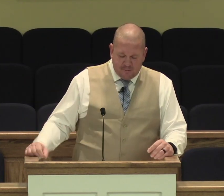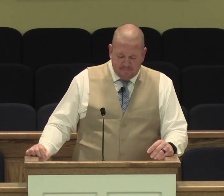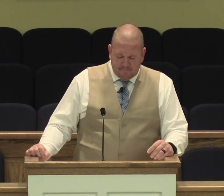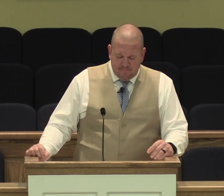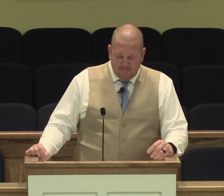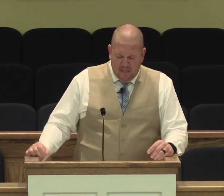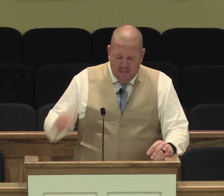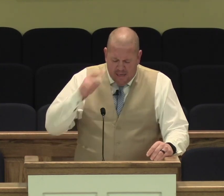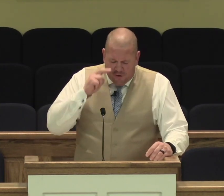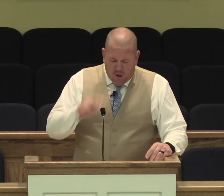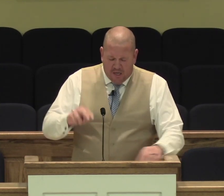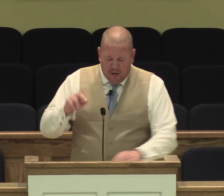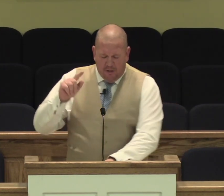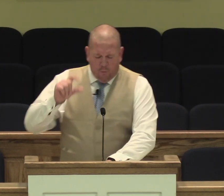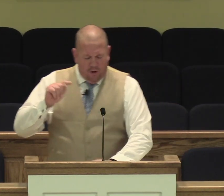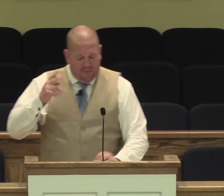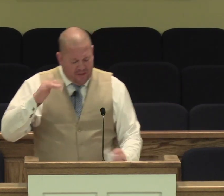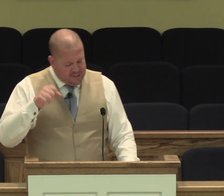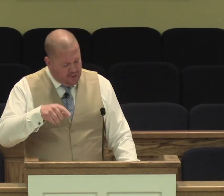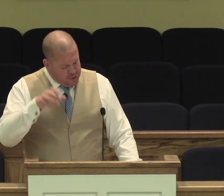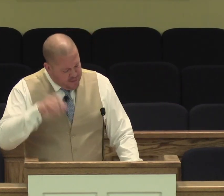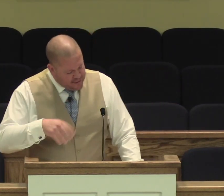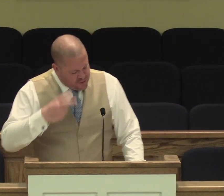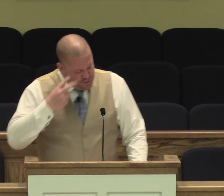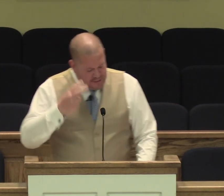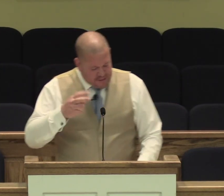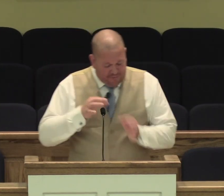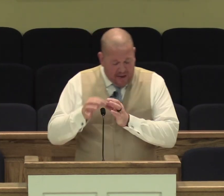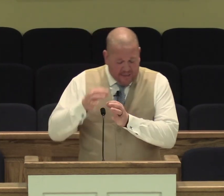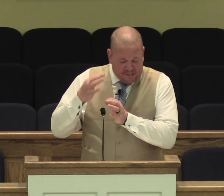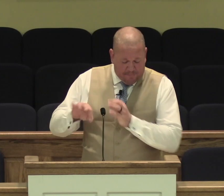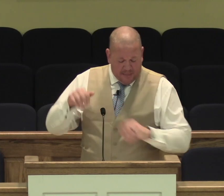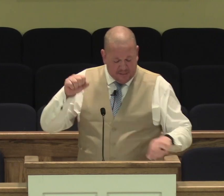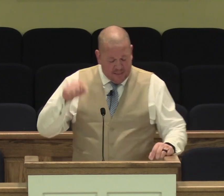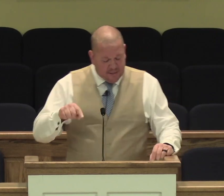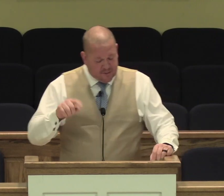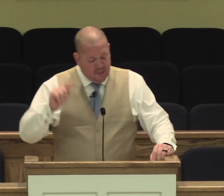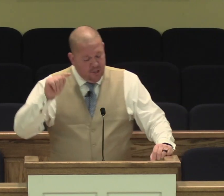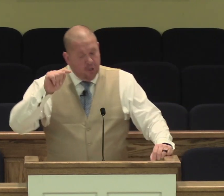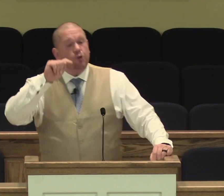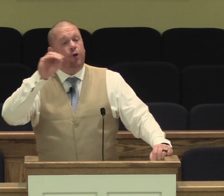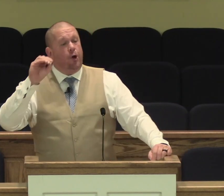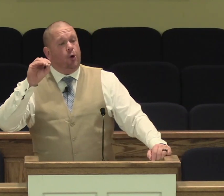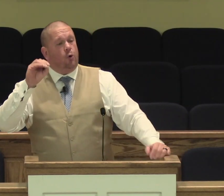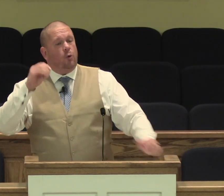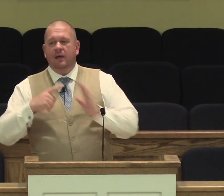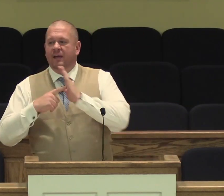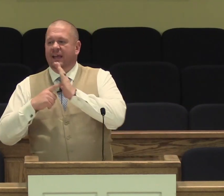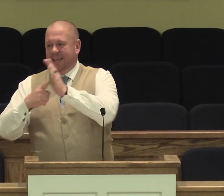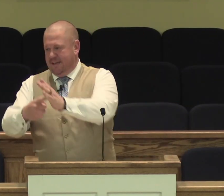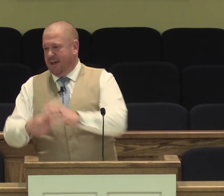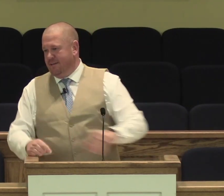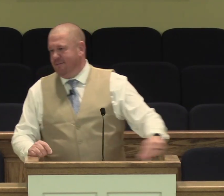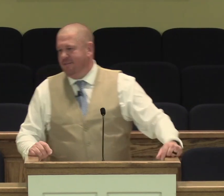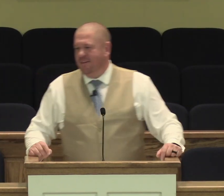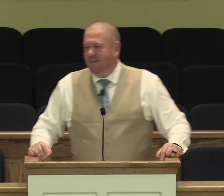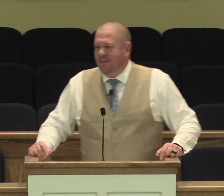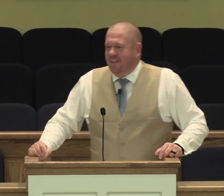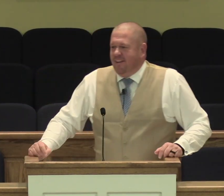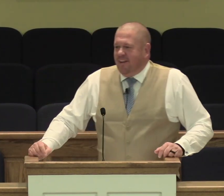this. If you look here at the word this here in this passage, you'll see it's defined simply as this, to